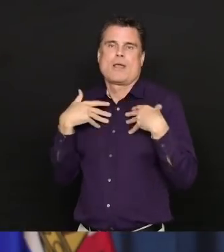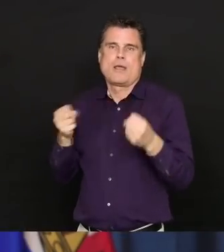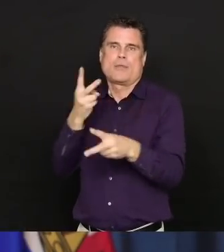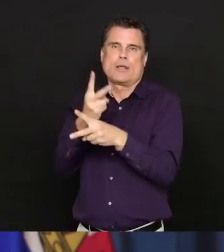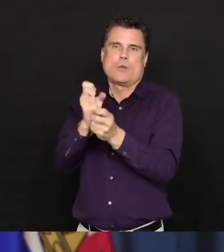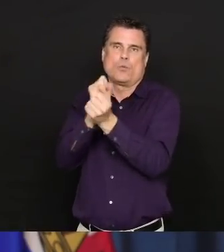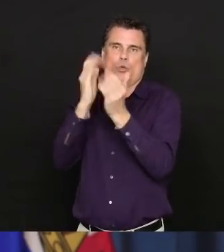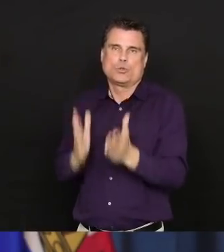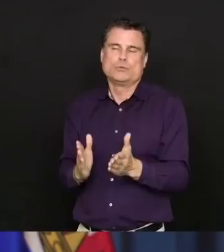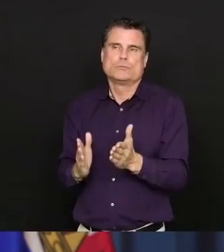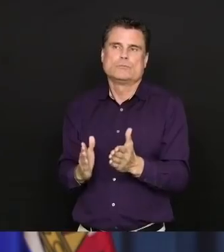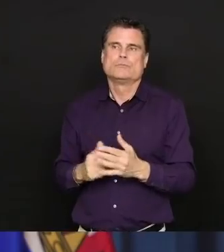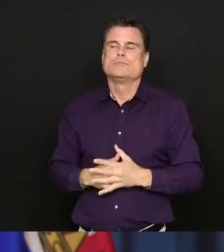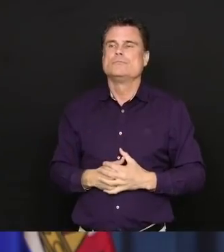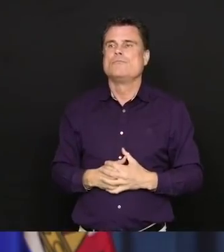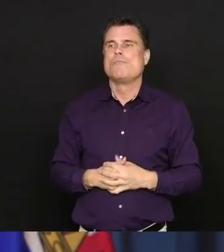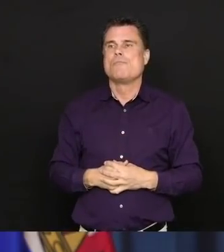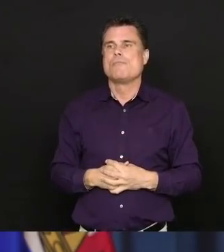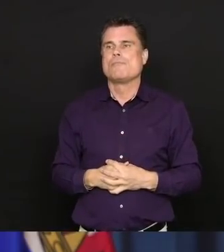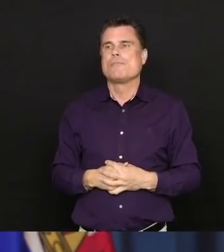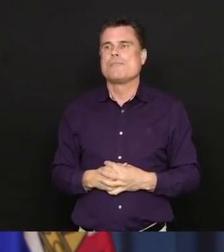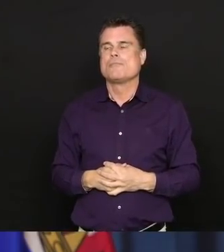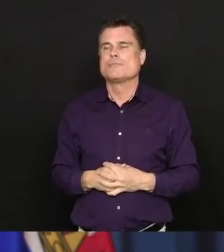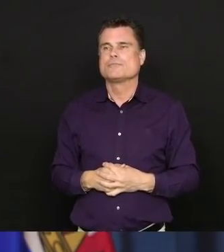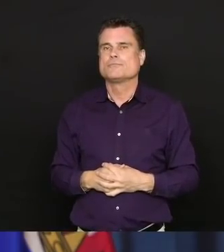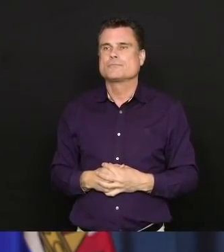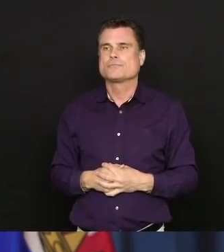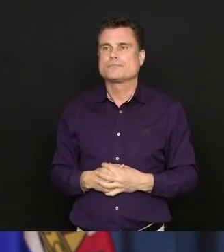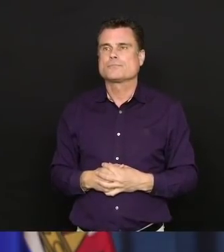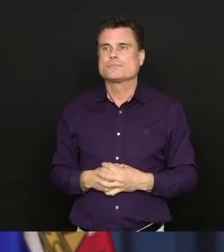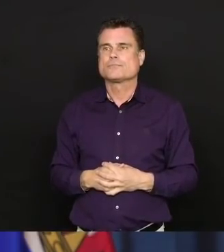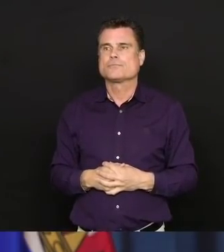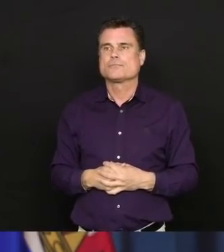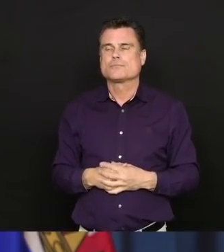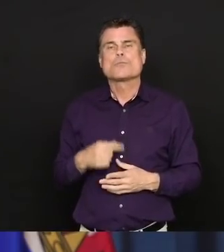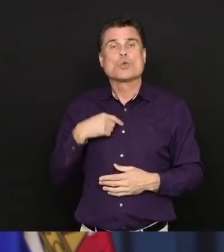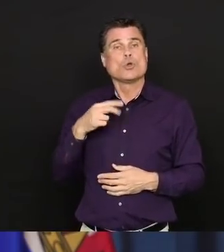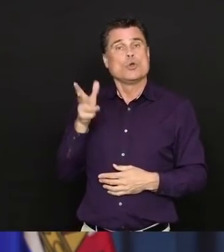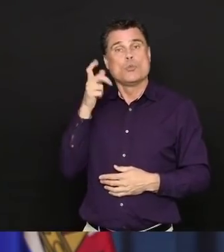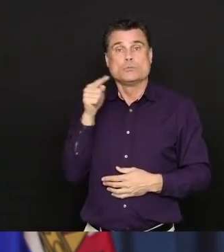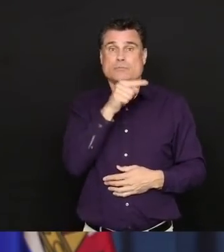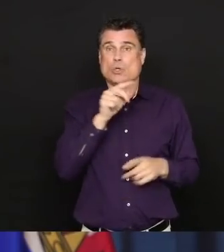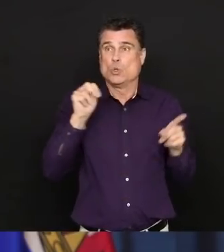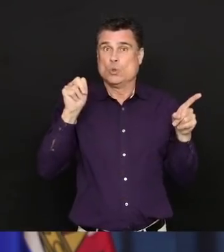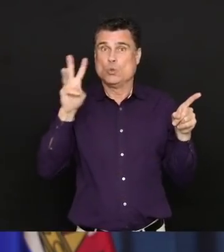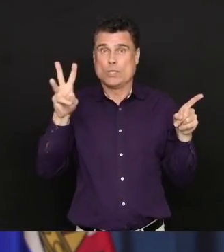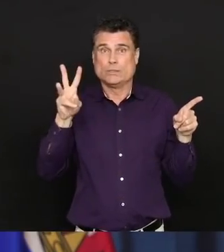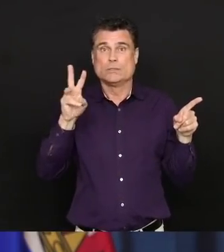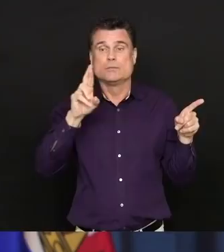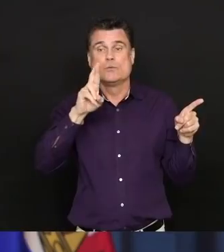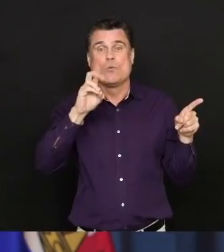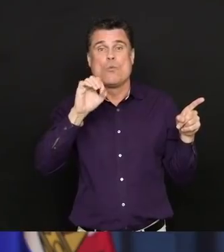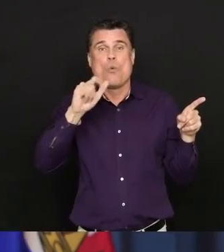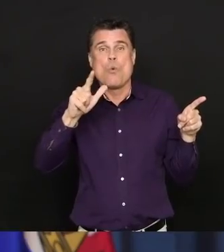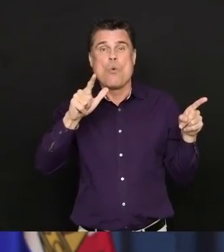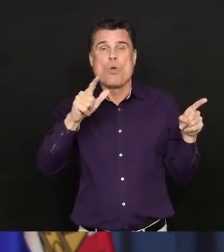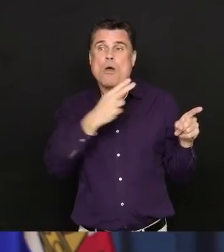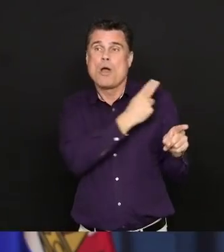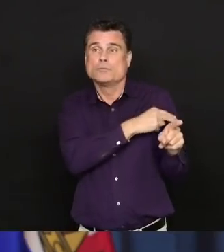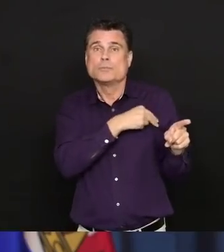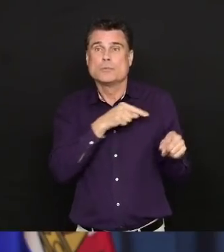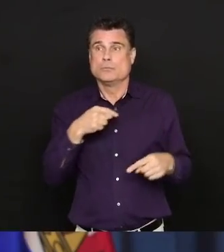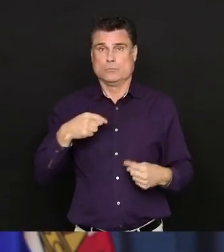as Royal Columbian, where there was a long wait list to get a parking space, and that has caused some difficulties that we are working hard and we'll